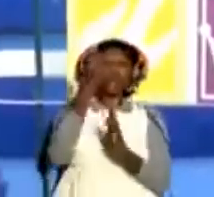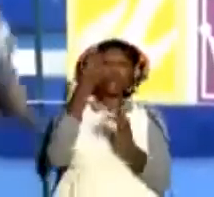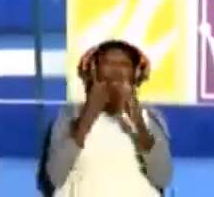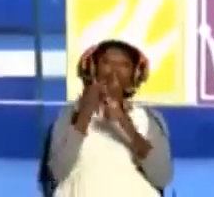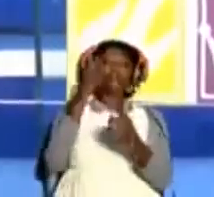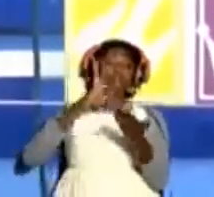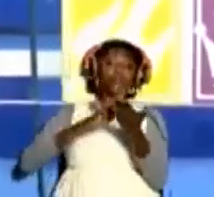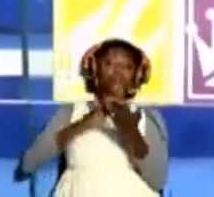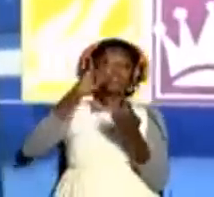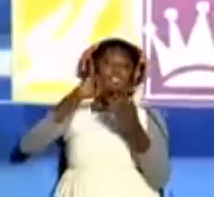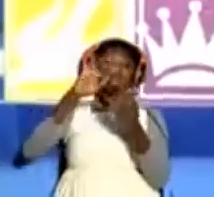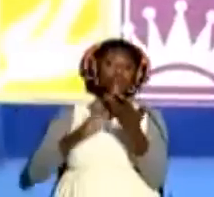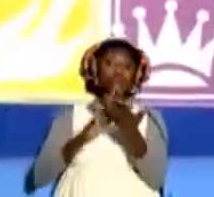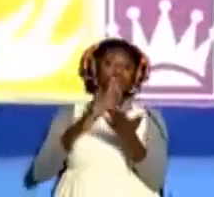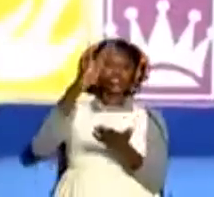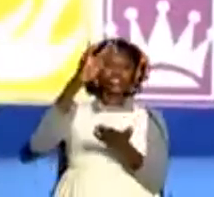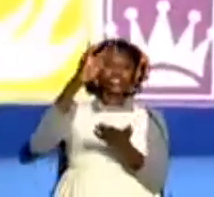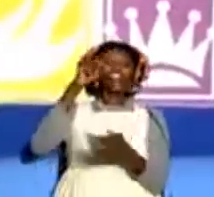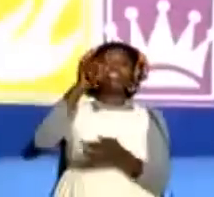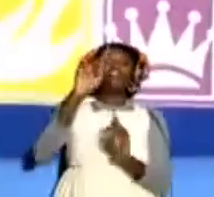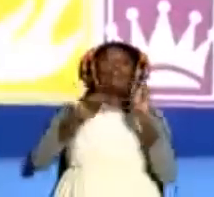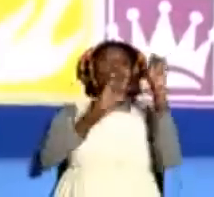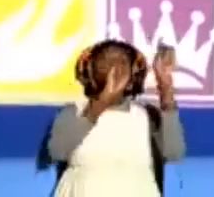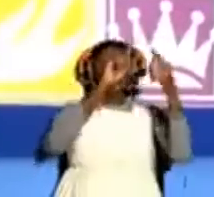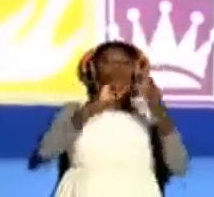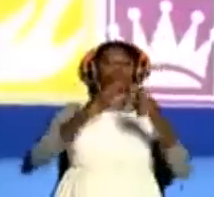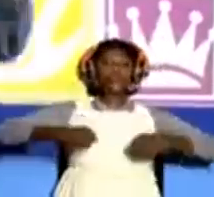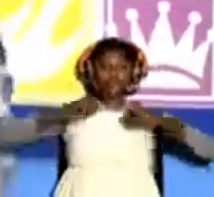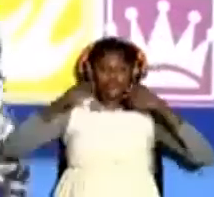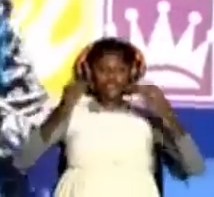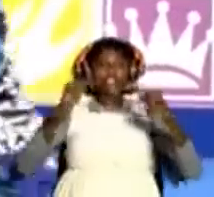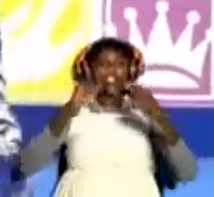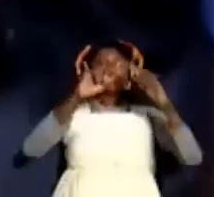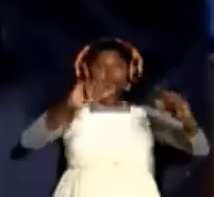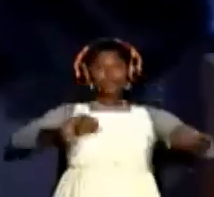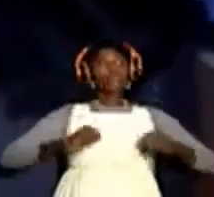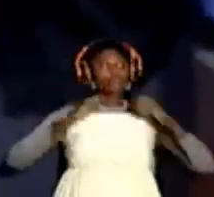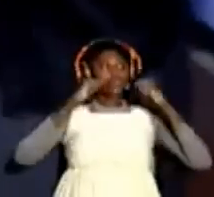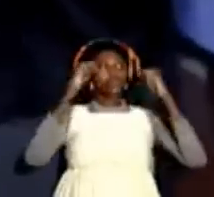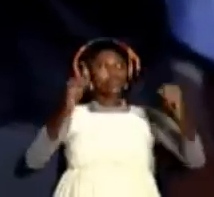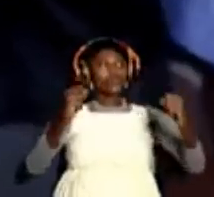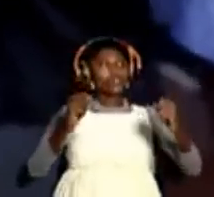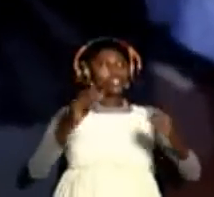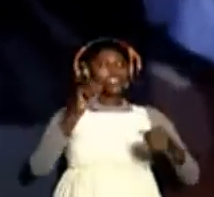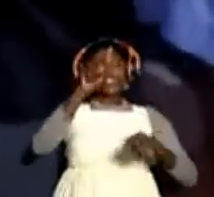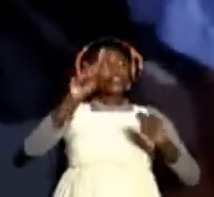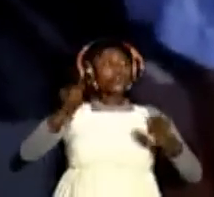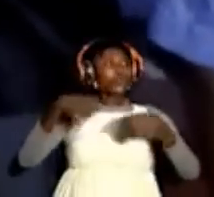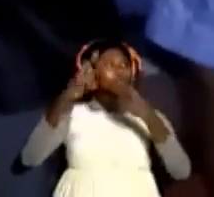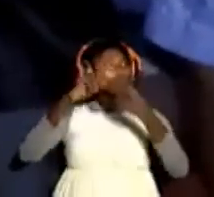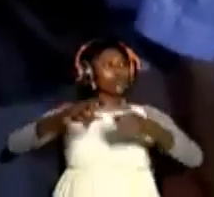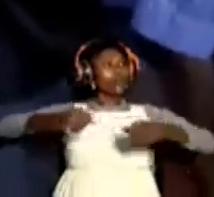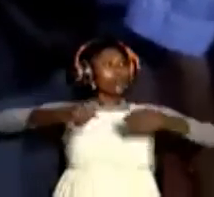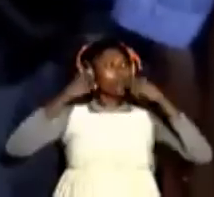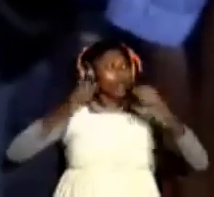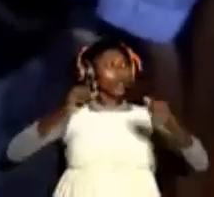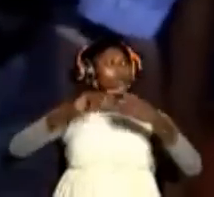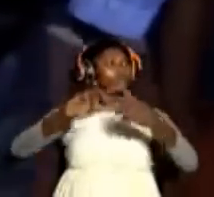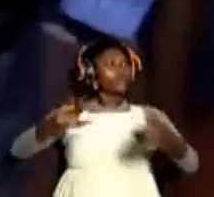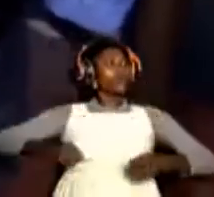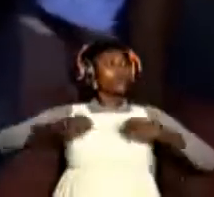to glory. You will go from strength unto strength. You will go from power to